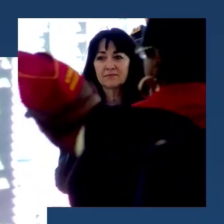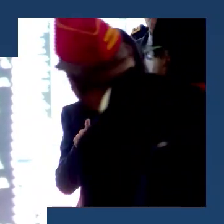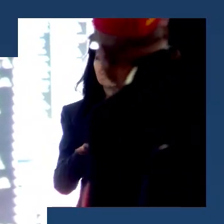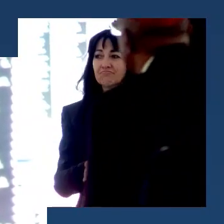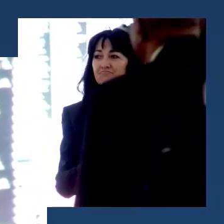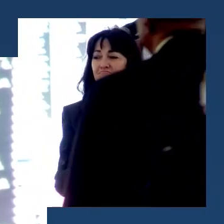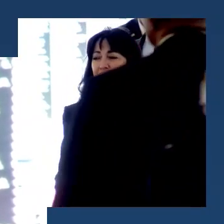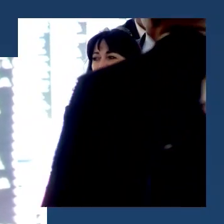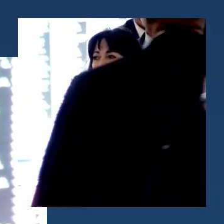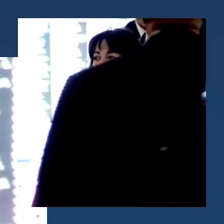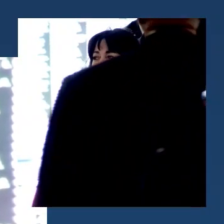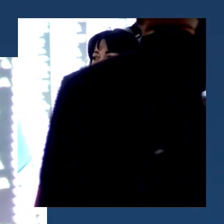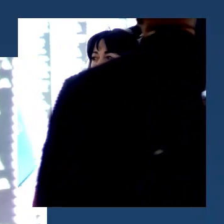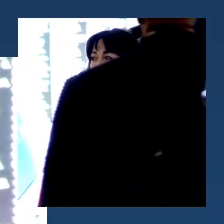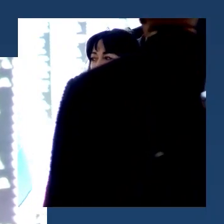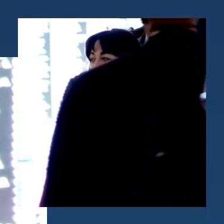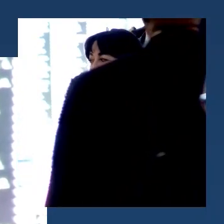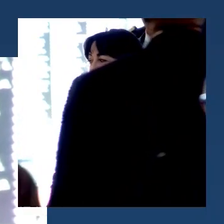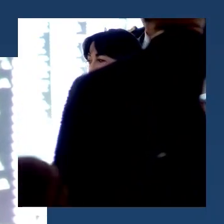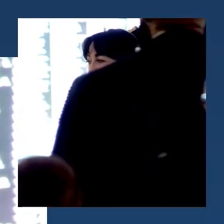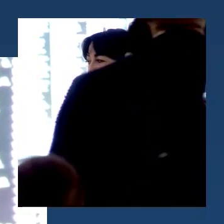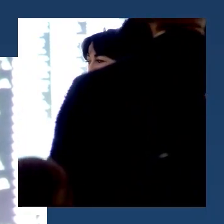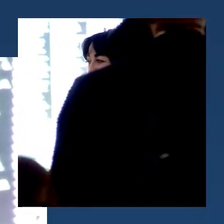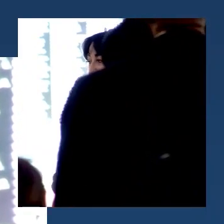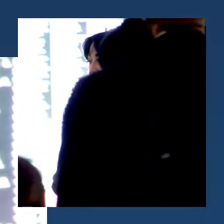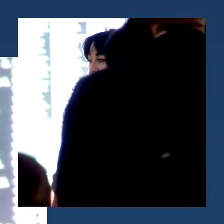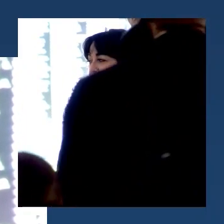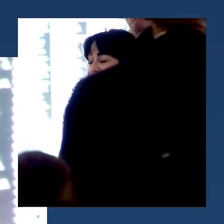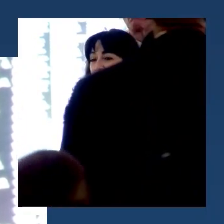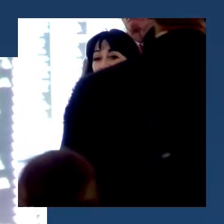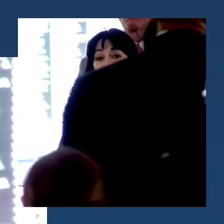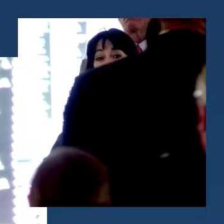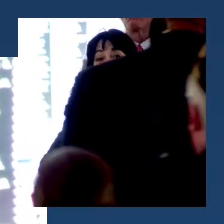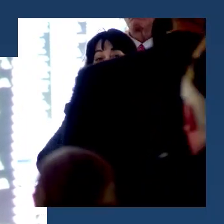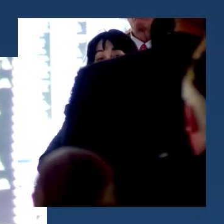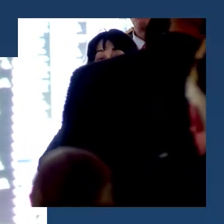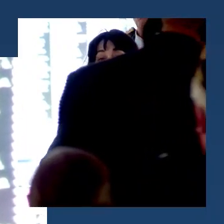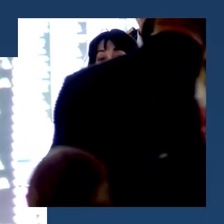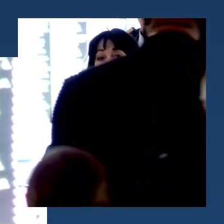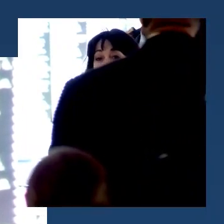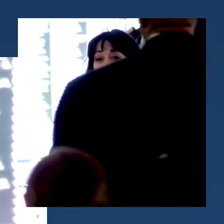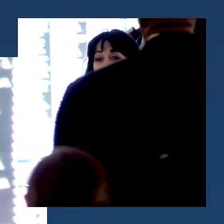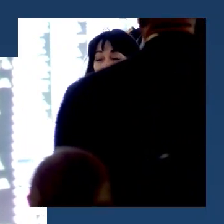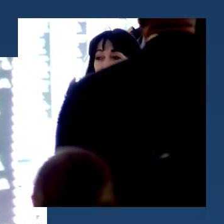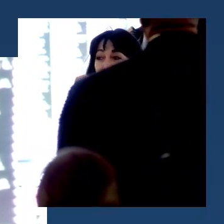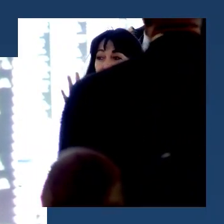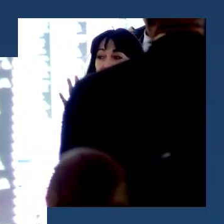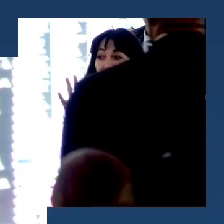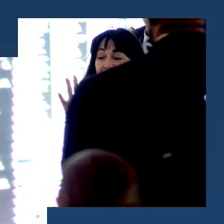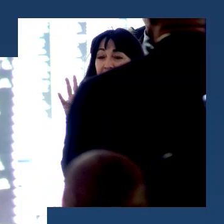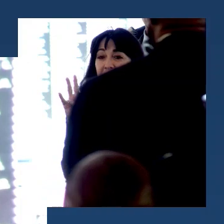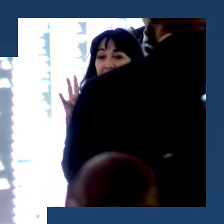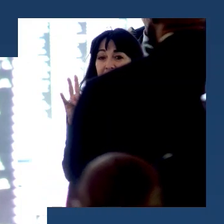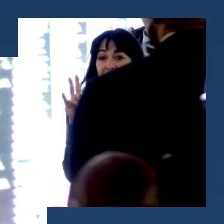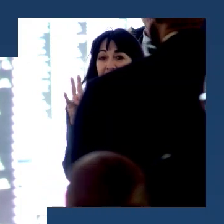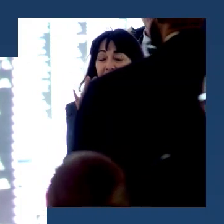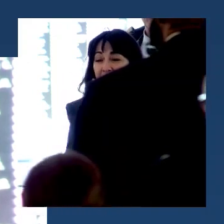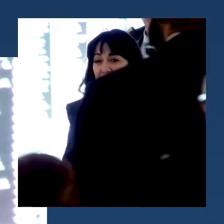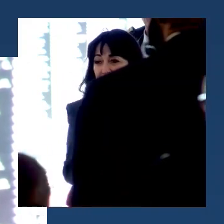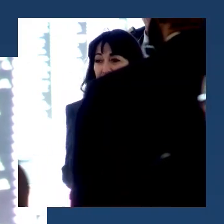I was 17 years old